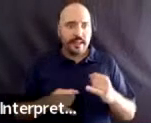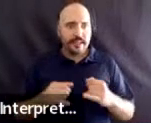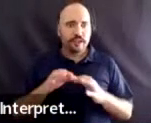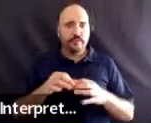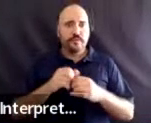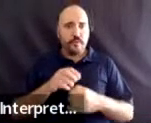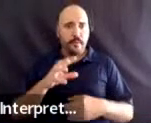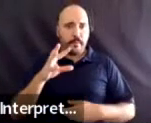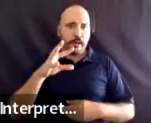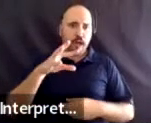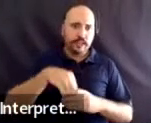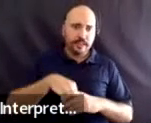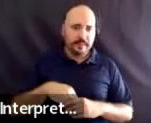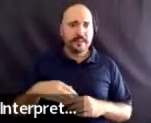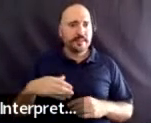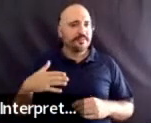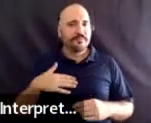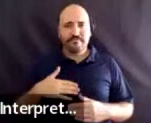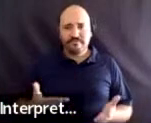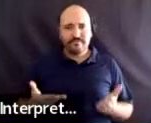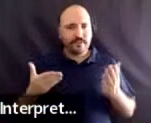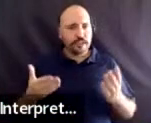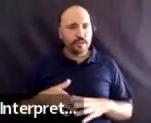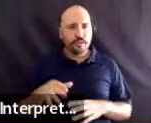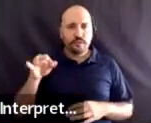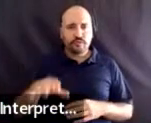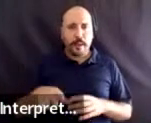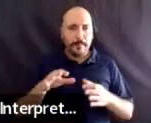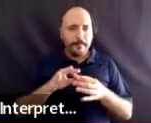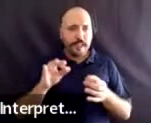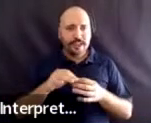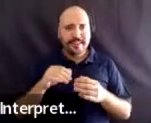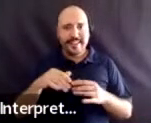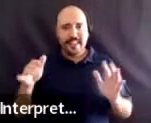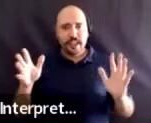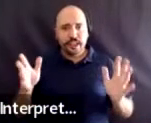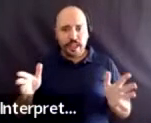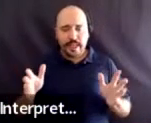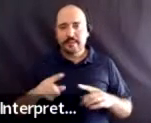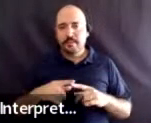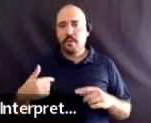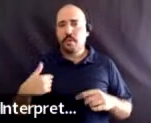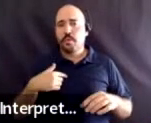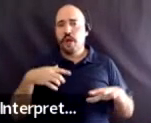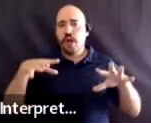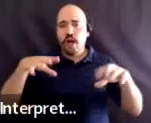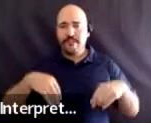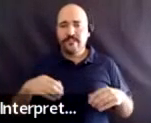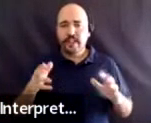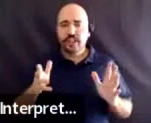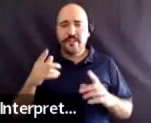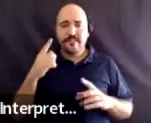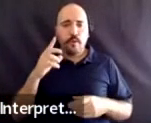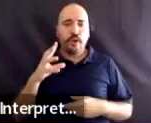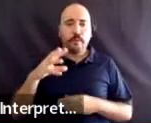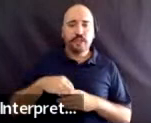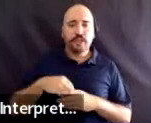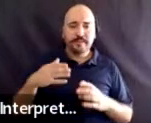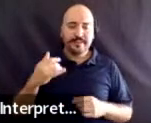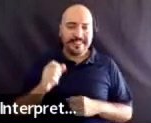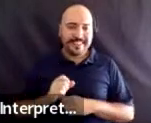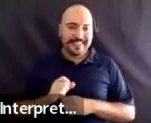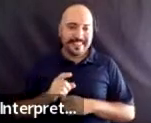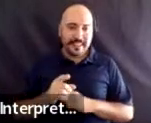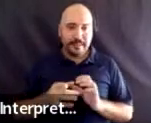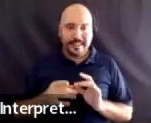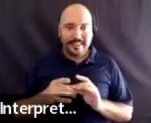feel free to drop messages in the chat. However, we have turned off the chat for participants. So if you do send a message as